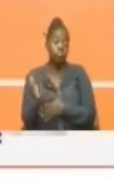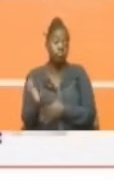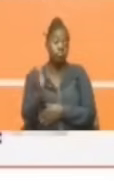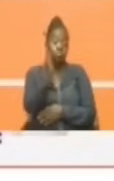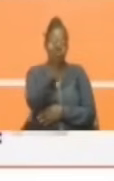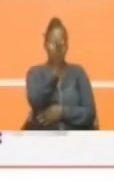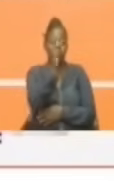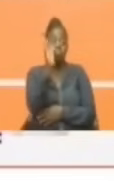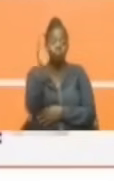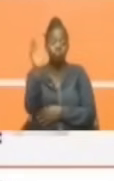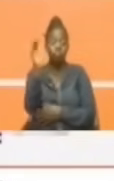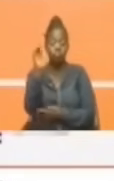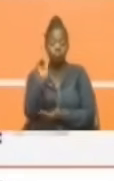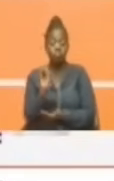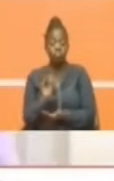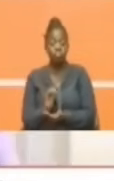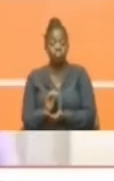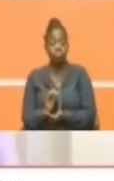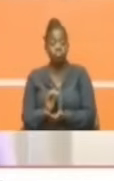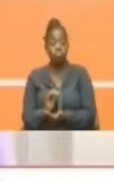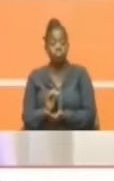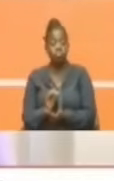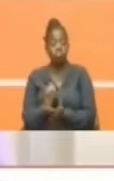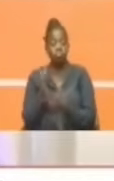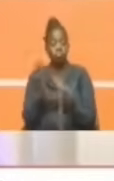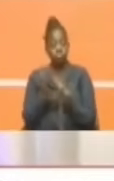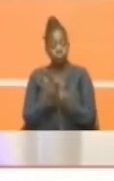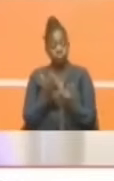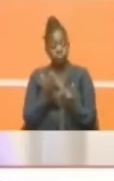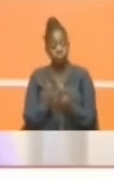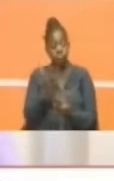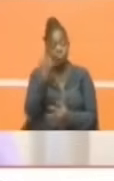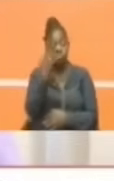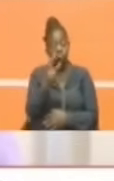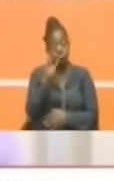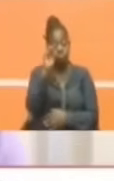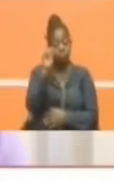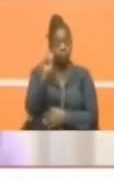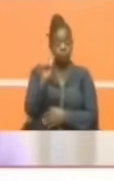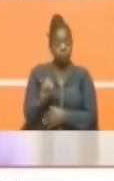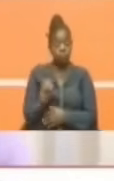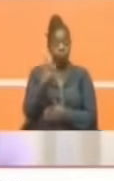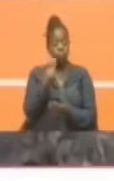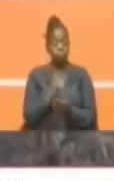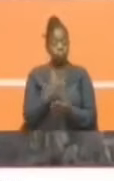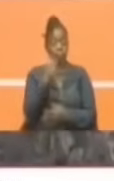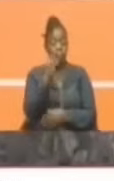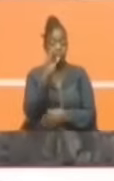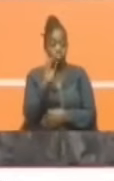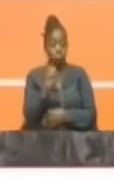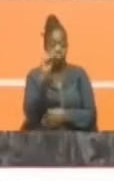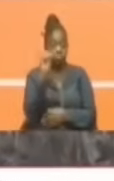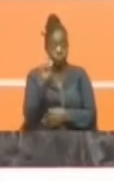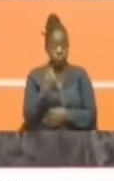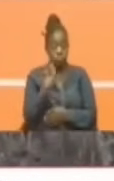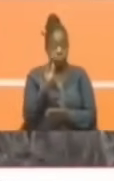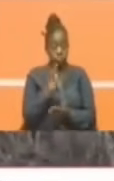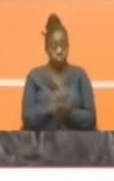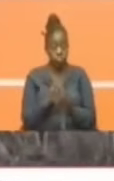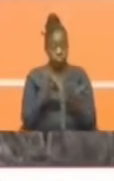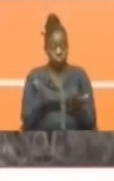ebibira bikendedde makati 50% they have reduced by 50%. Okukendeera